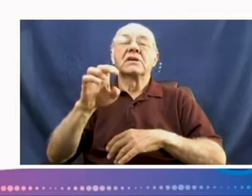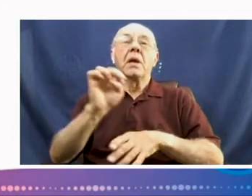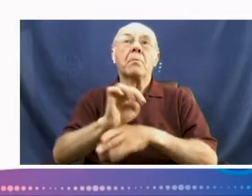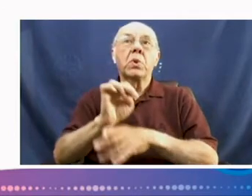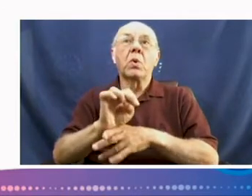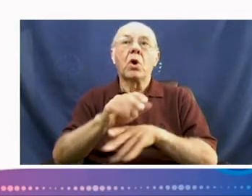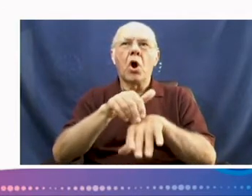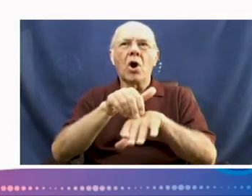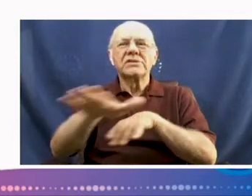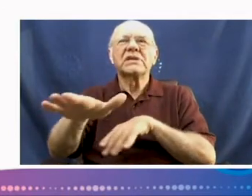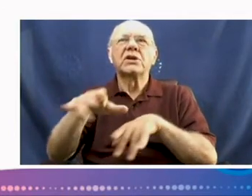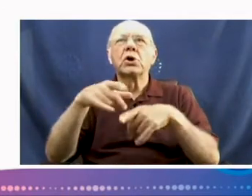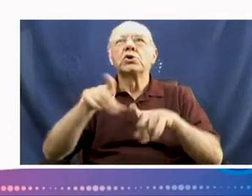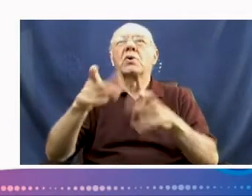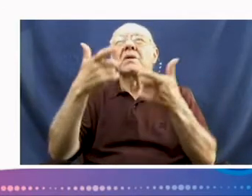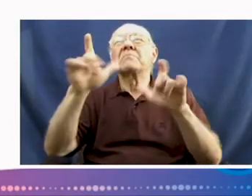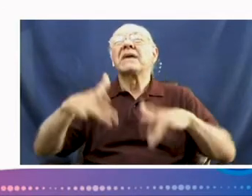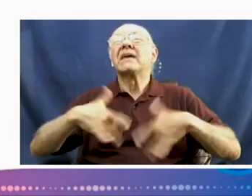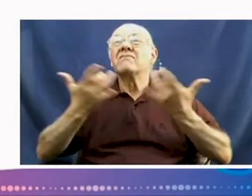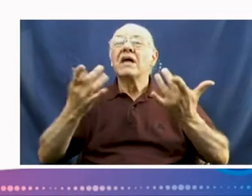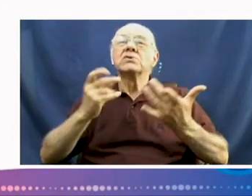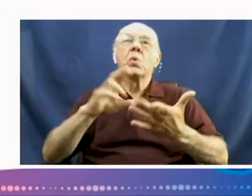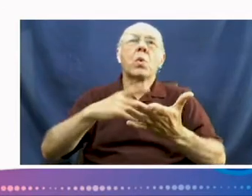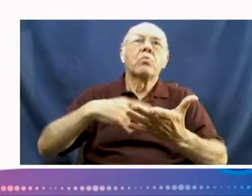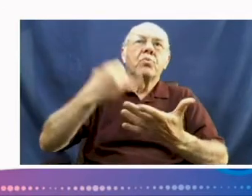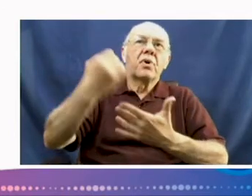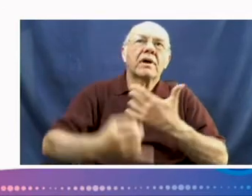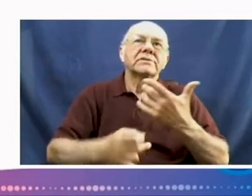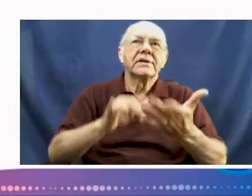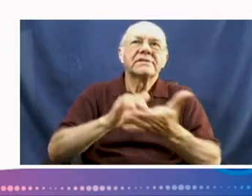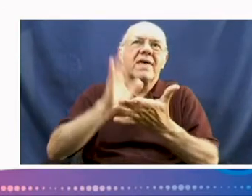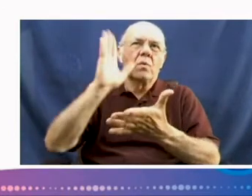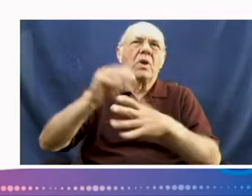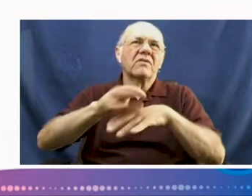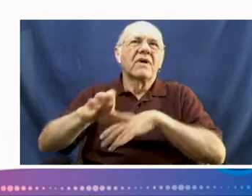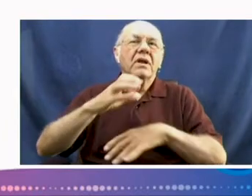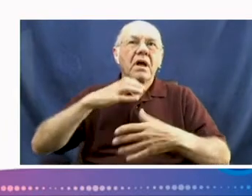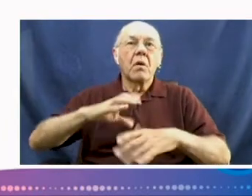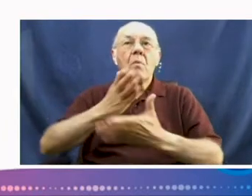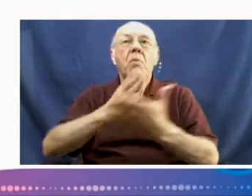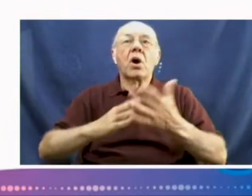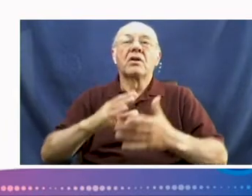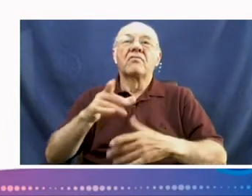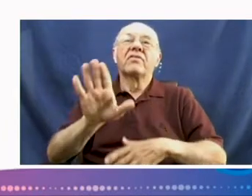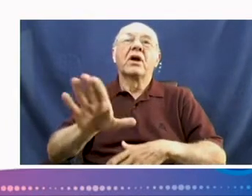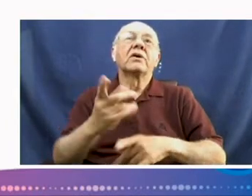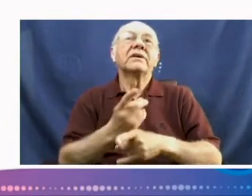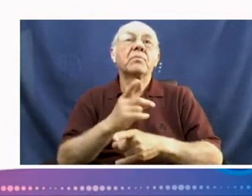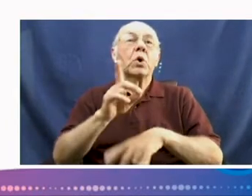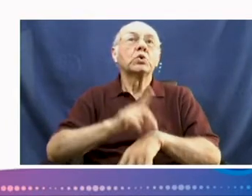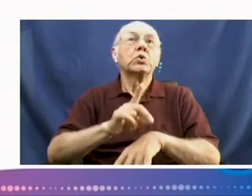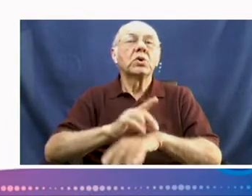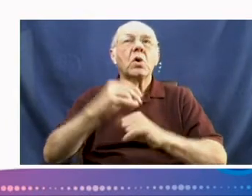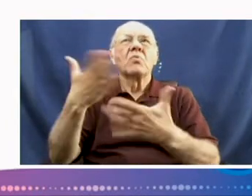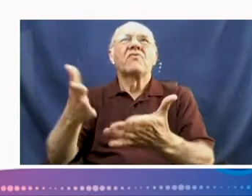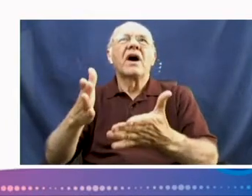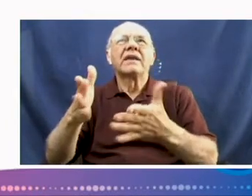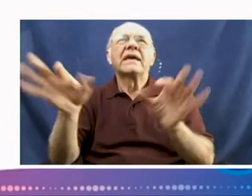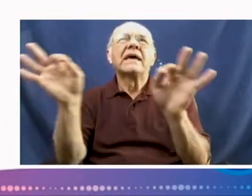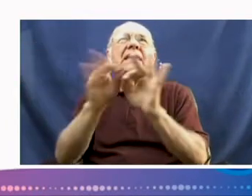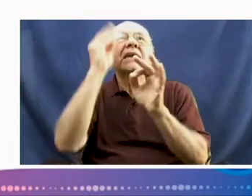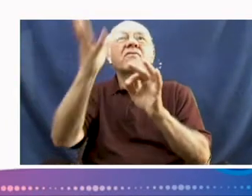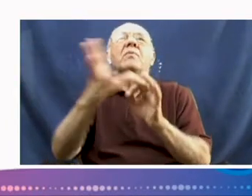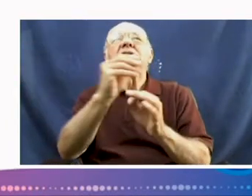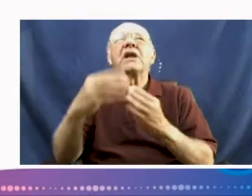major events or projects that impact our customers. Part of the typical duties are providing key information and guidance,